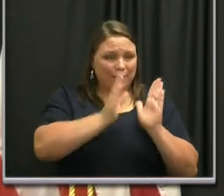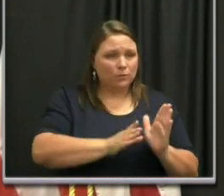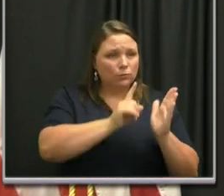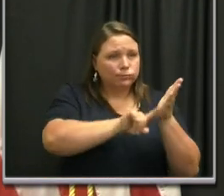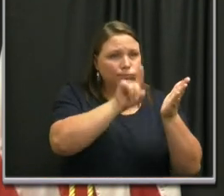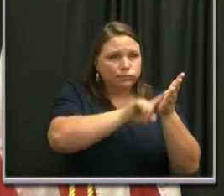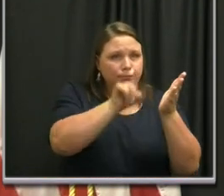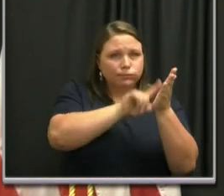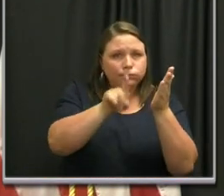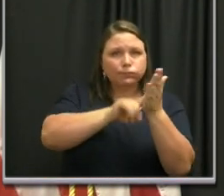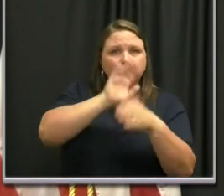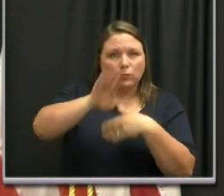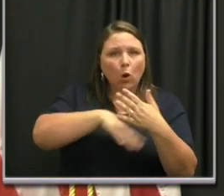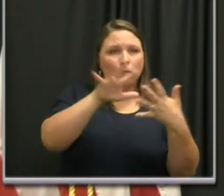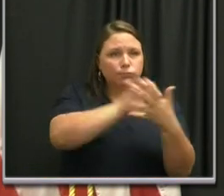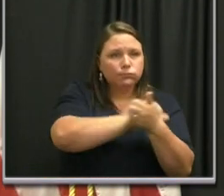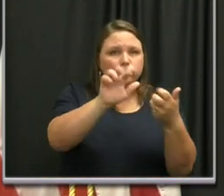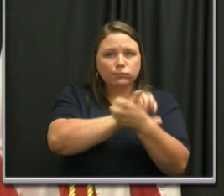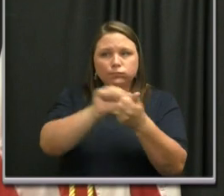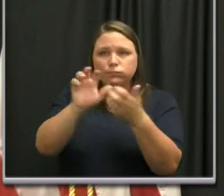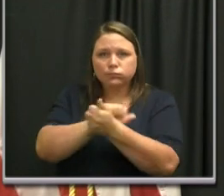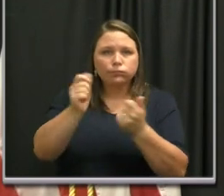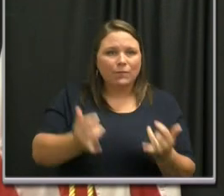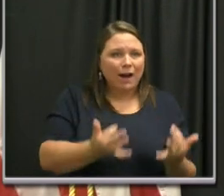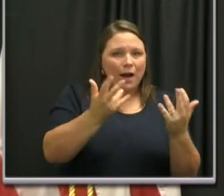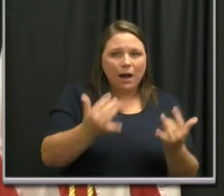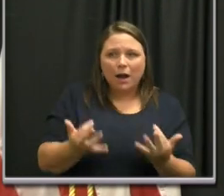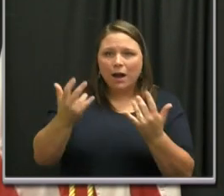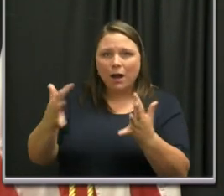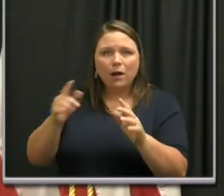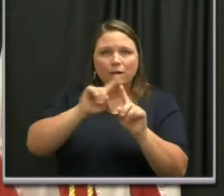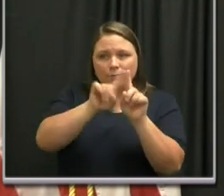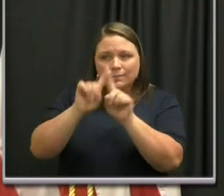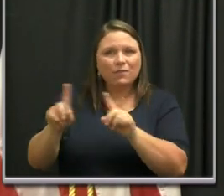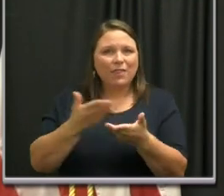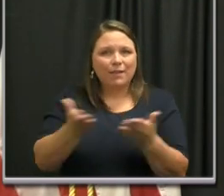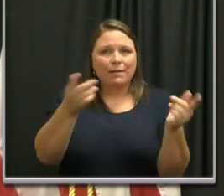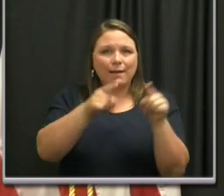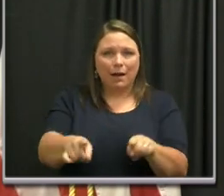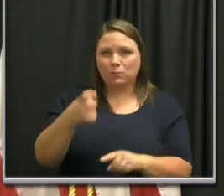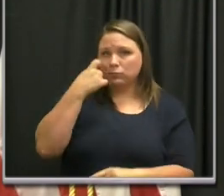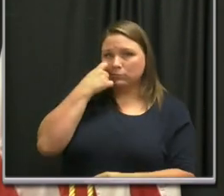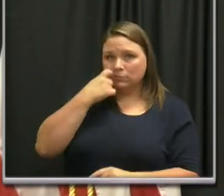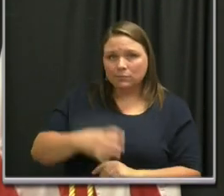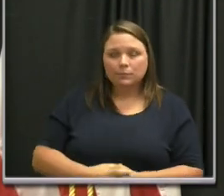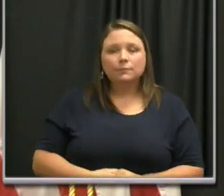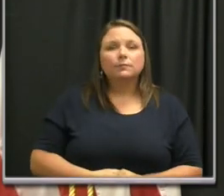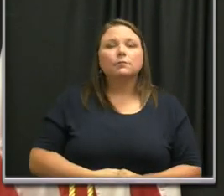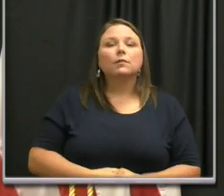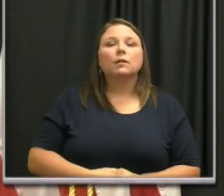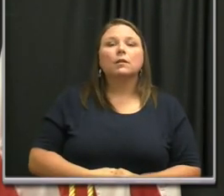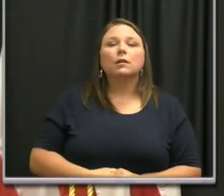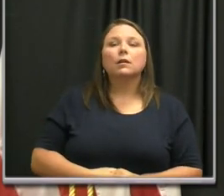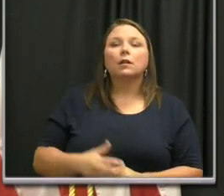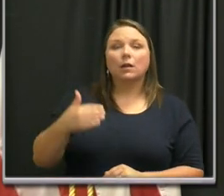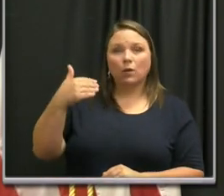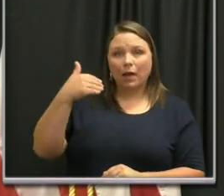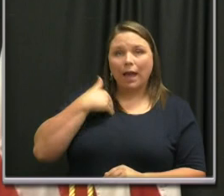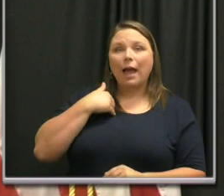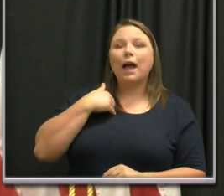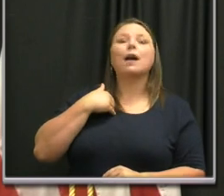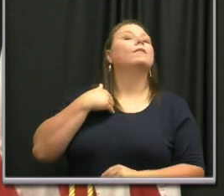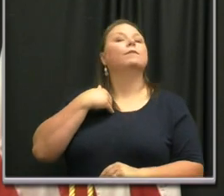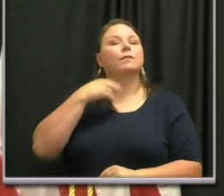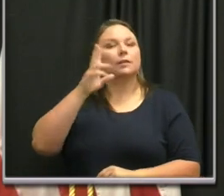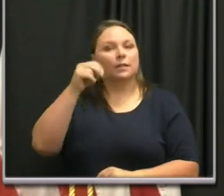investigating all the vandalism, arson, other criminal events that occurred. We have been joined by the Nashville